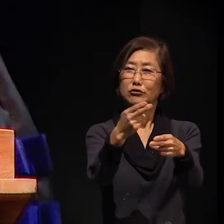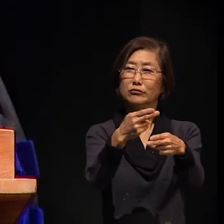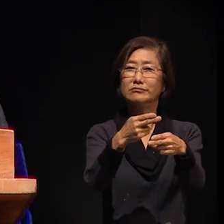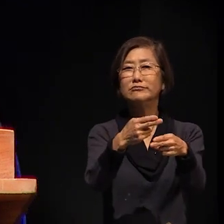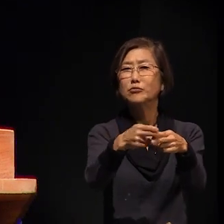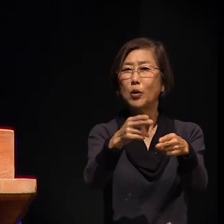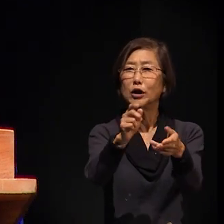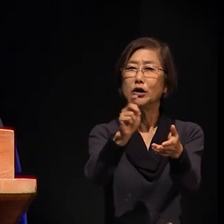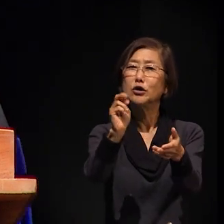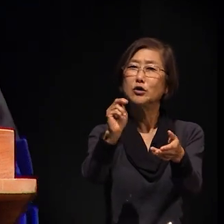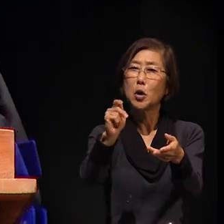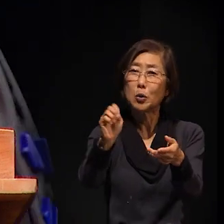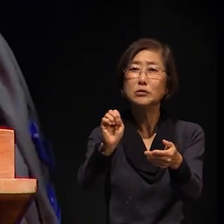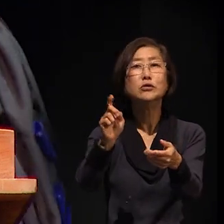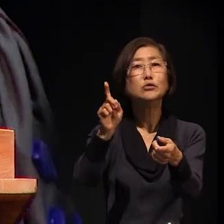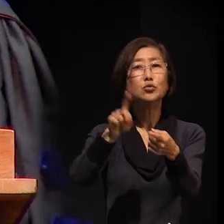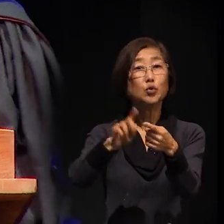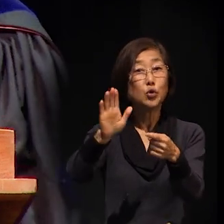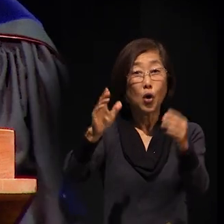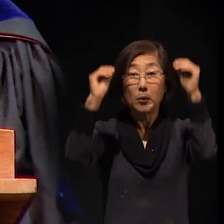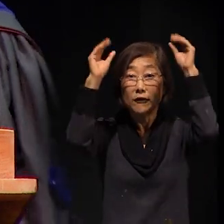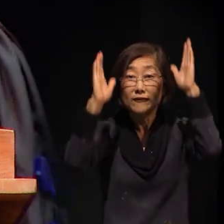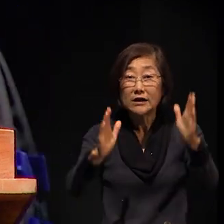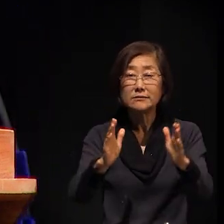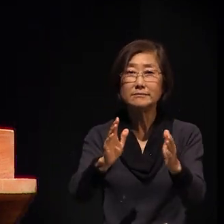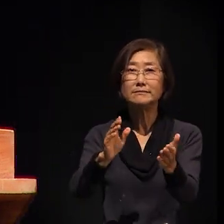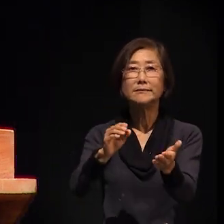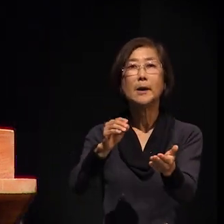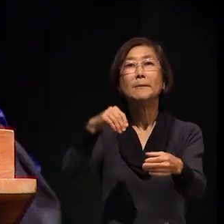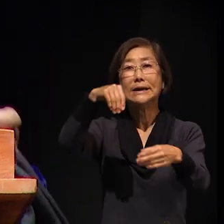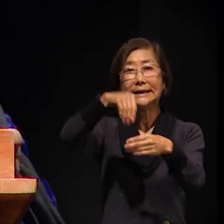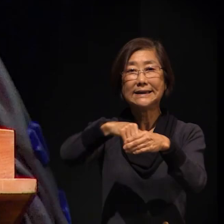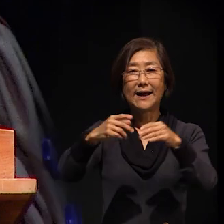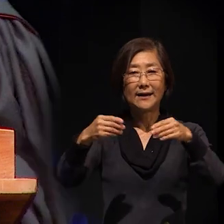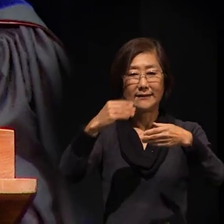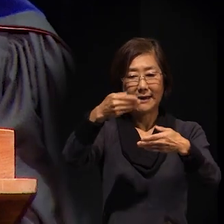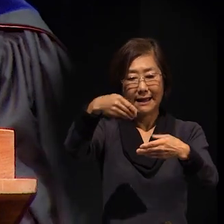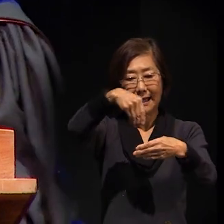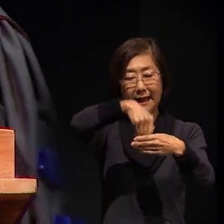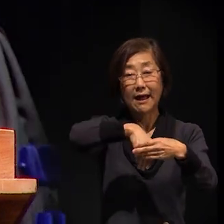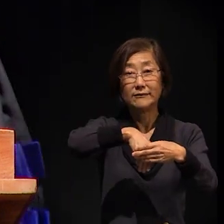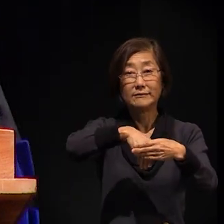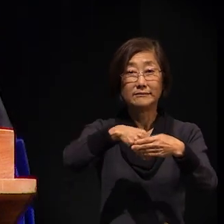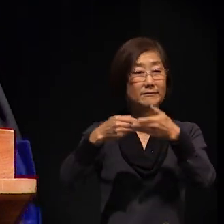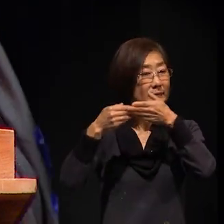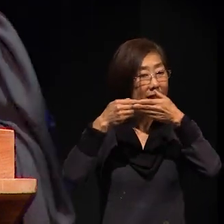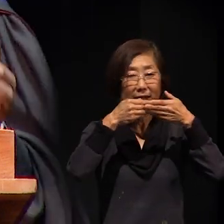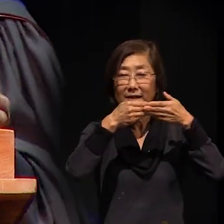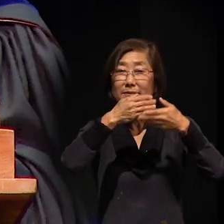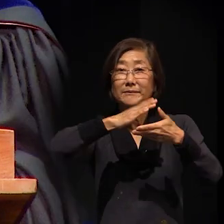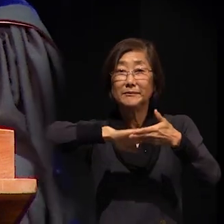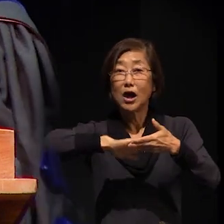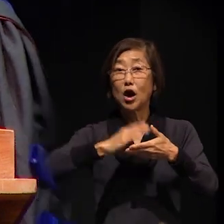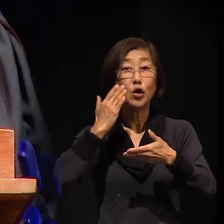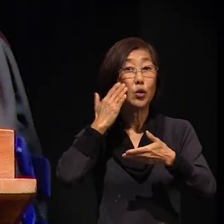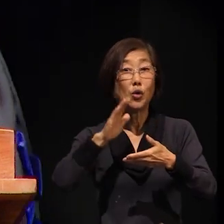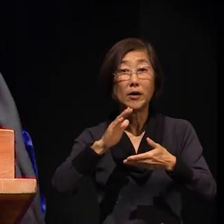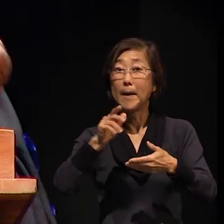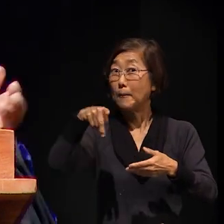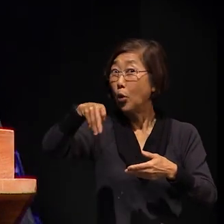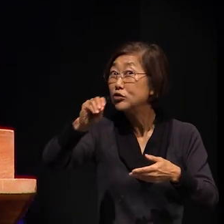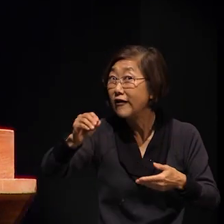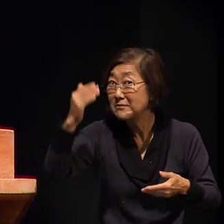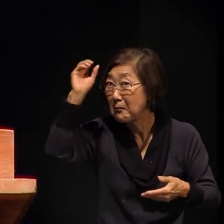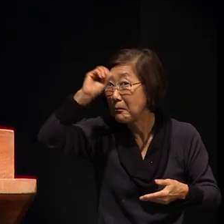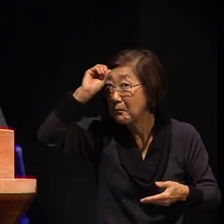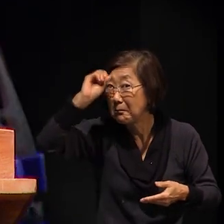note to your professor and put it in an envelope. And for those of you who do not know